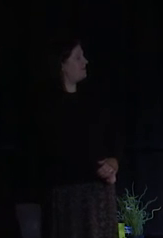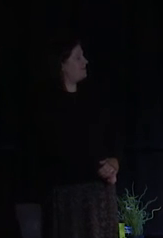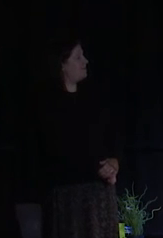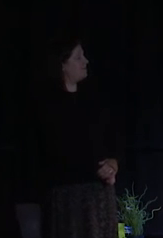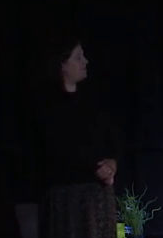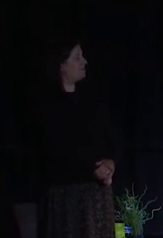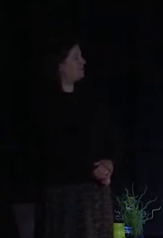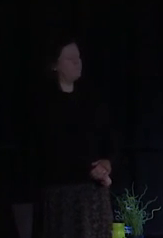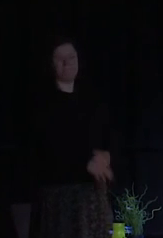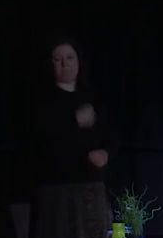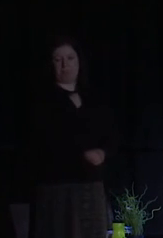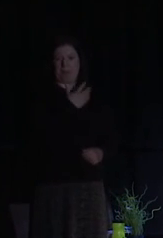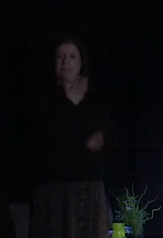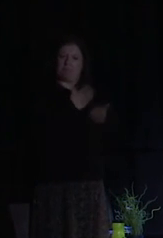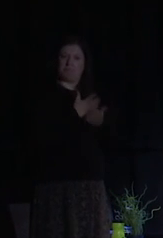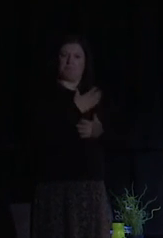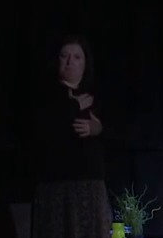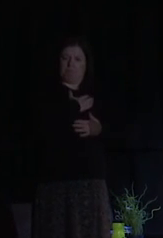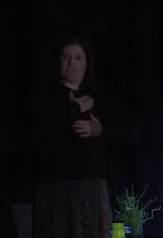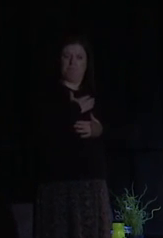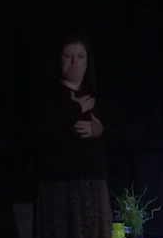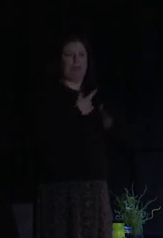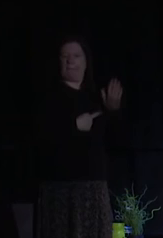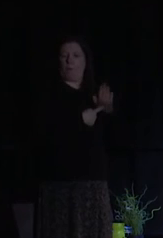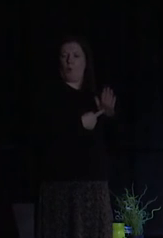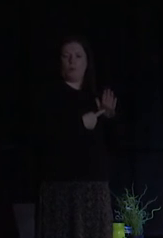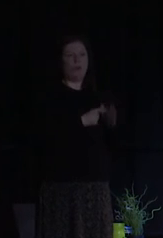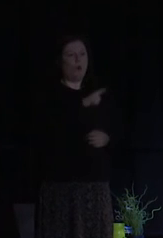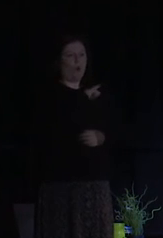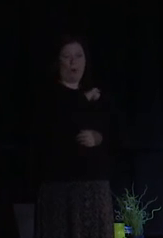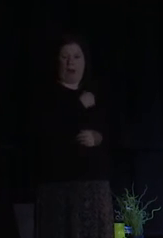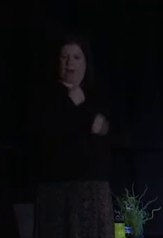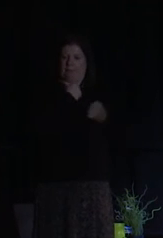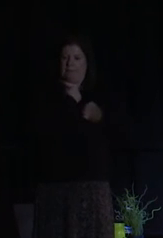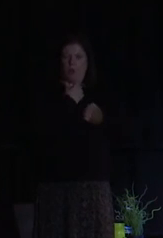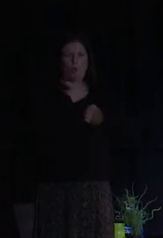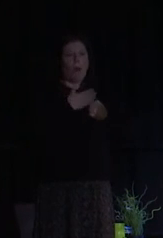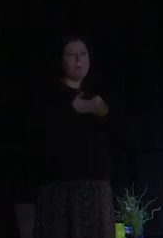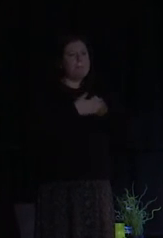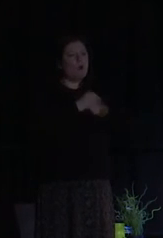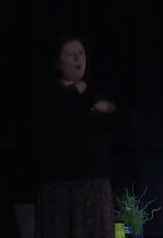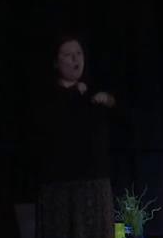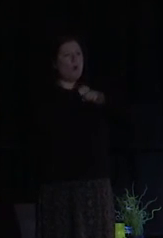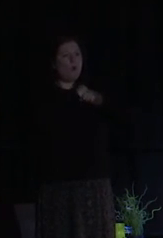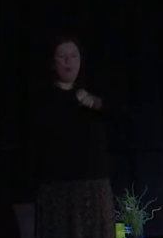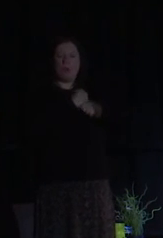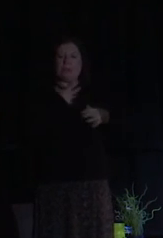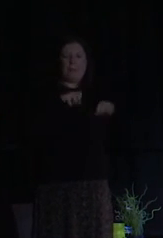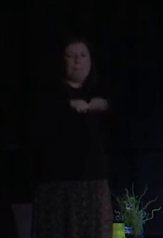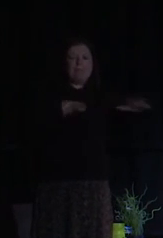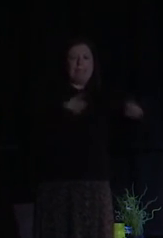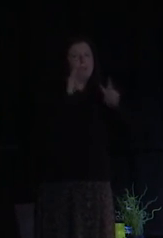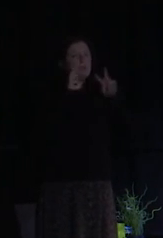this is something to me that's really, really important about what's happened. One of the things we always try and do is get a little bit more visibility, or let's get on the front of the media, let's